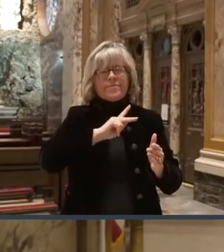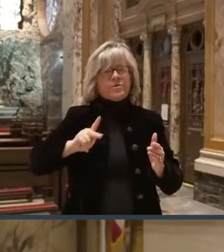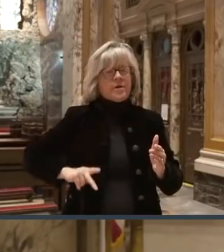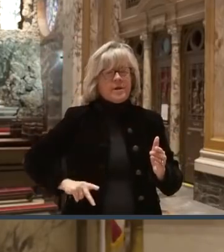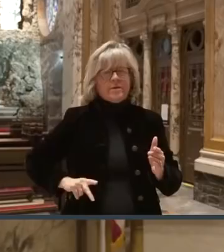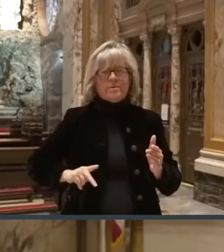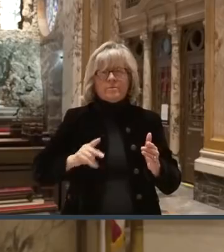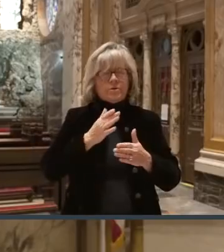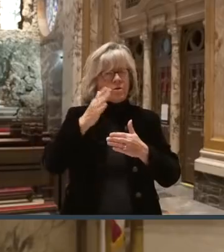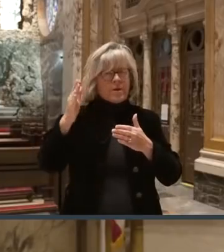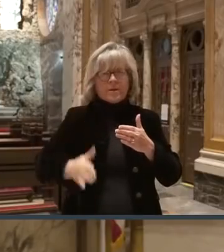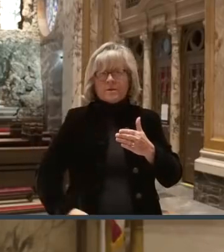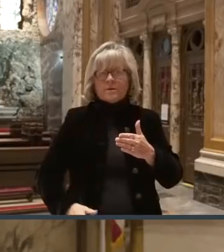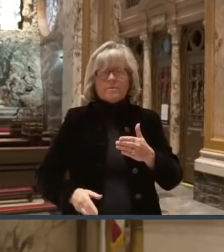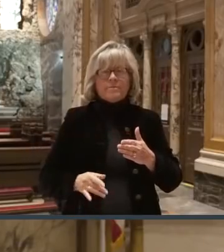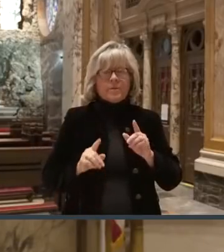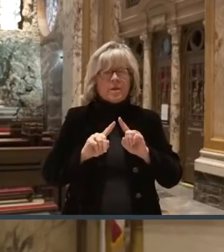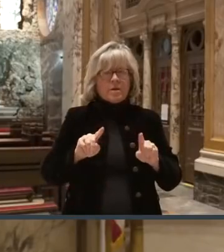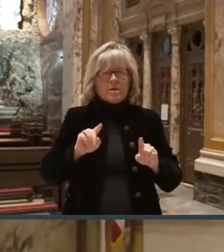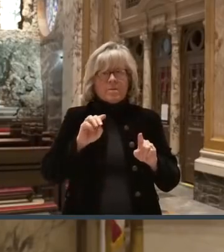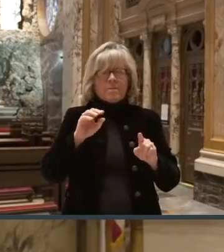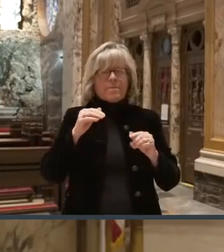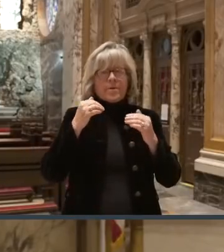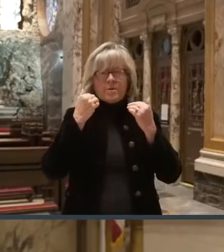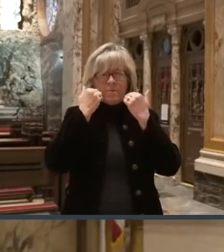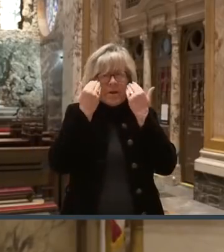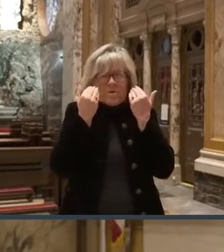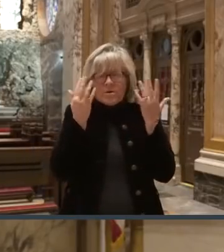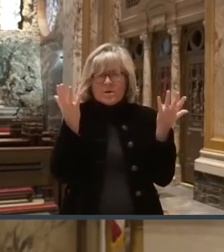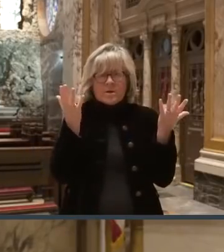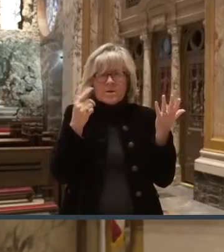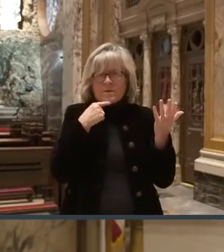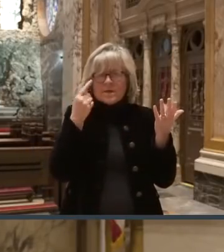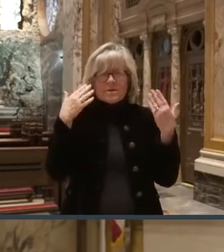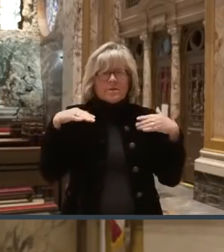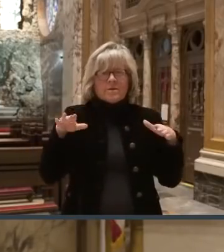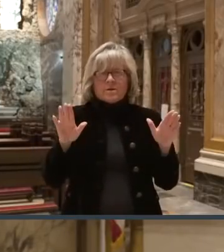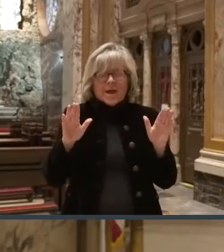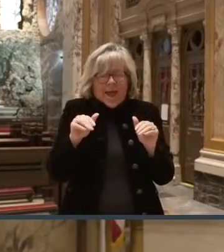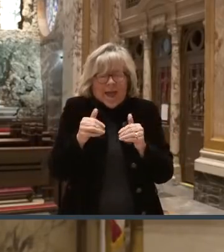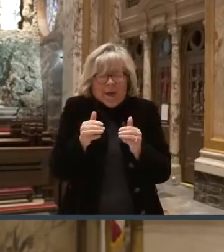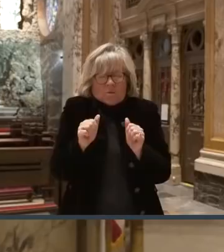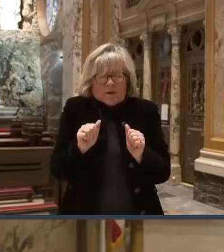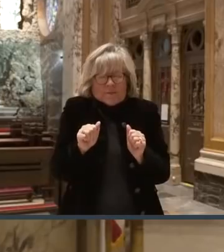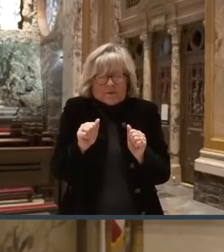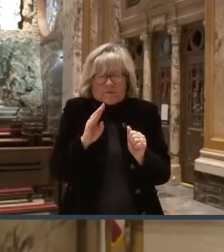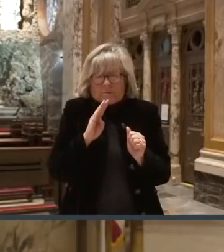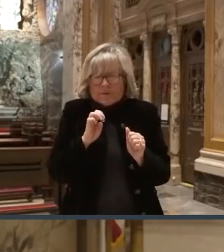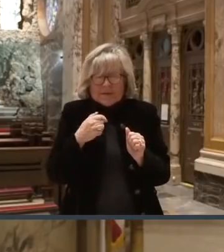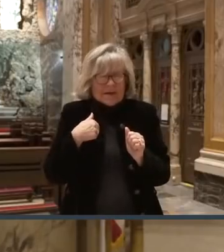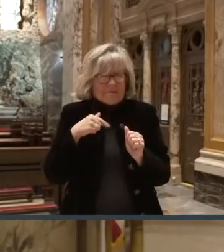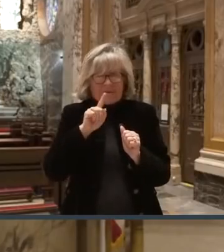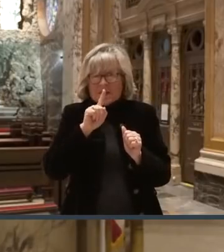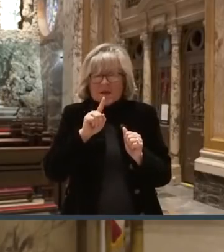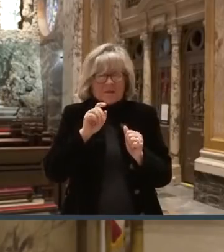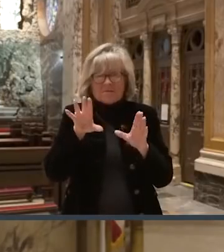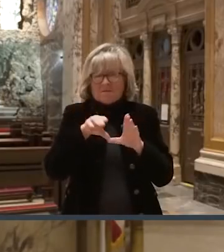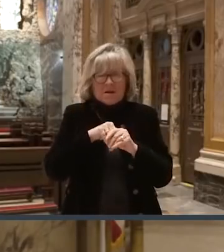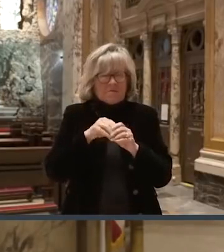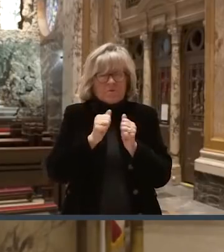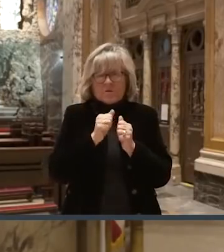no end." But Mary said to the angel, "How can this be, since I have no relations with a